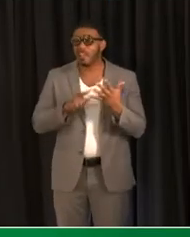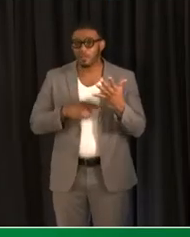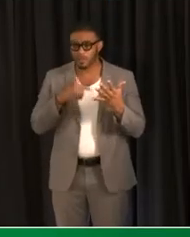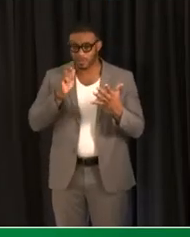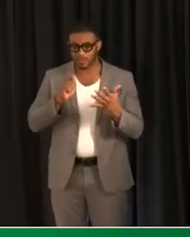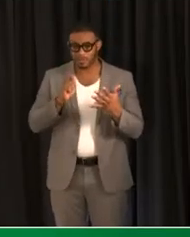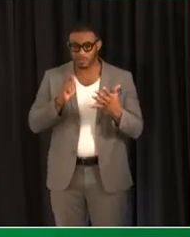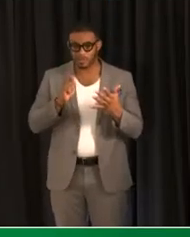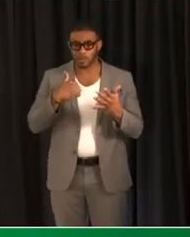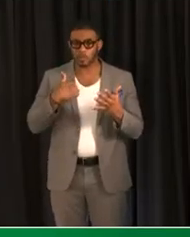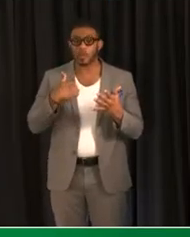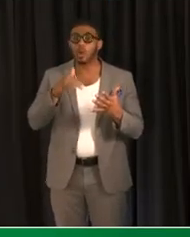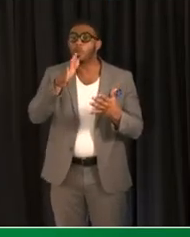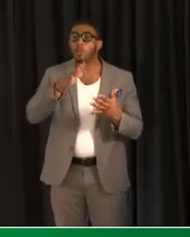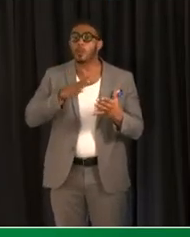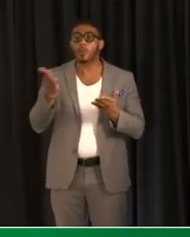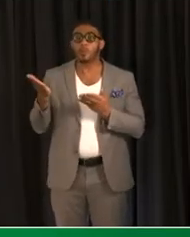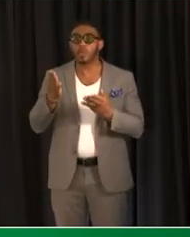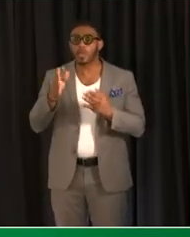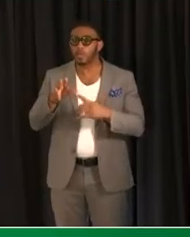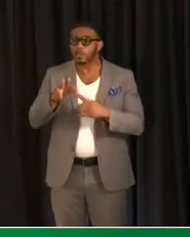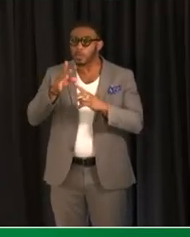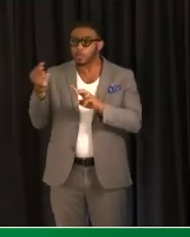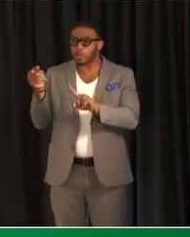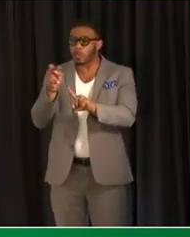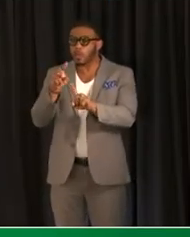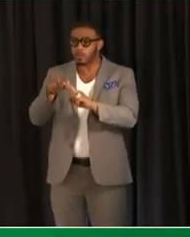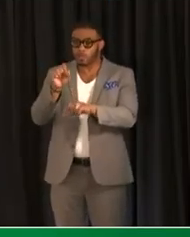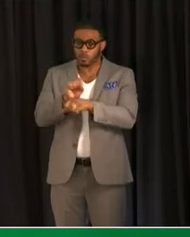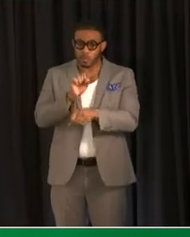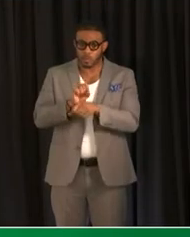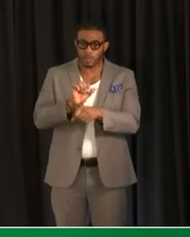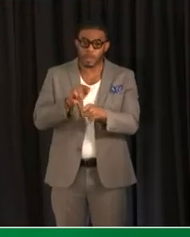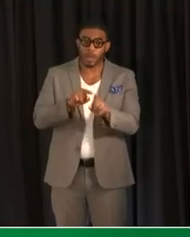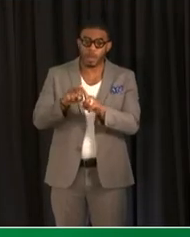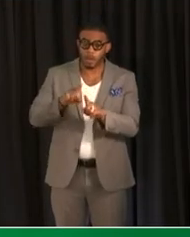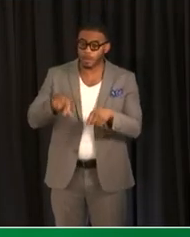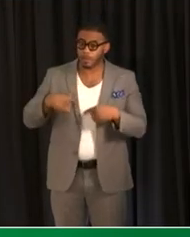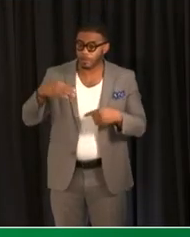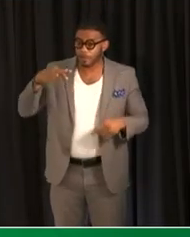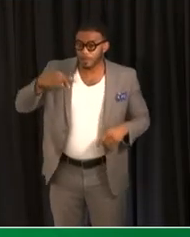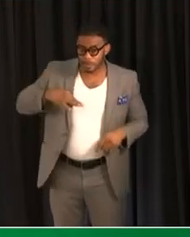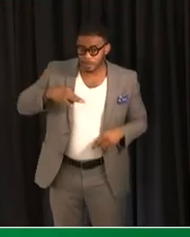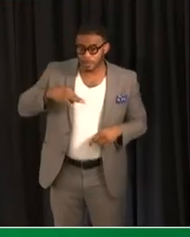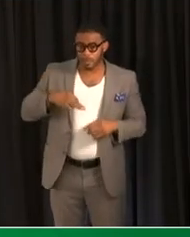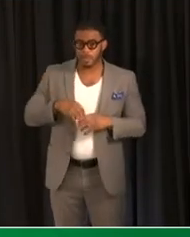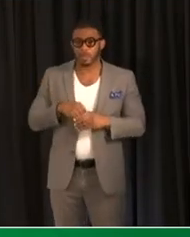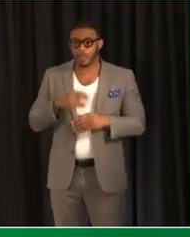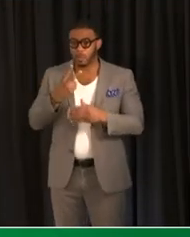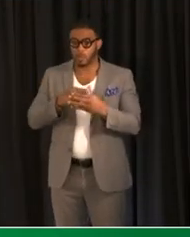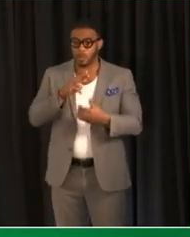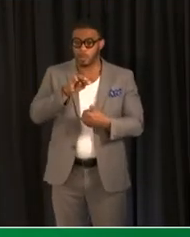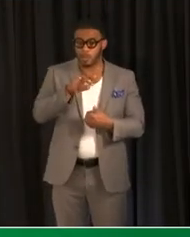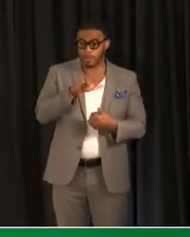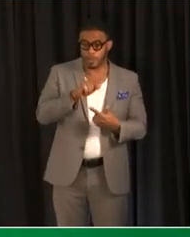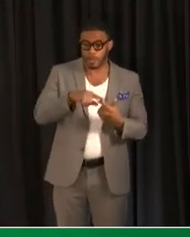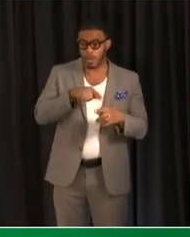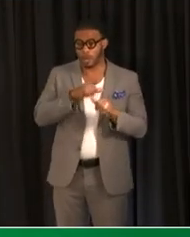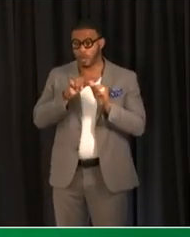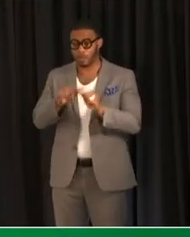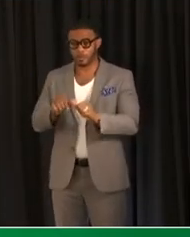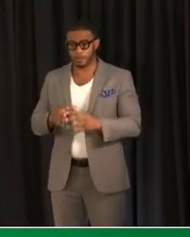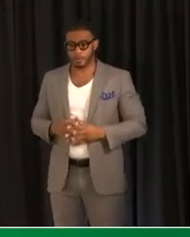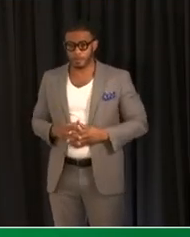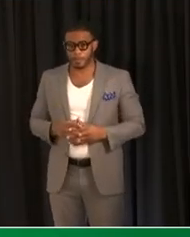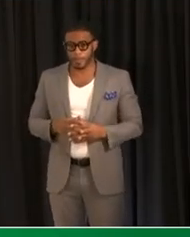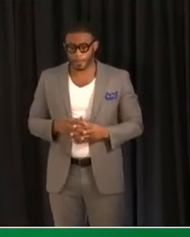boardroom. I think we bring a unique perspective to the work that also has a benefit in both the immediate and long term.